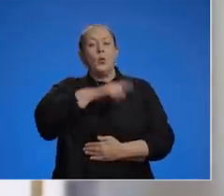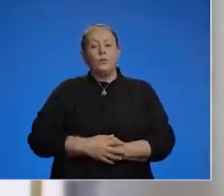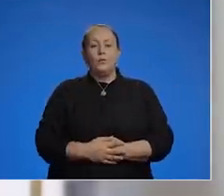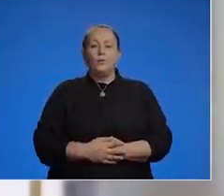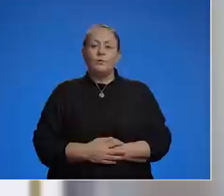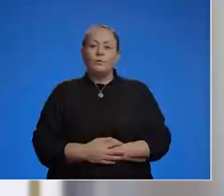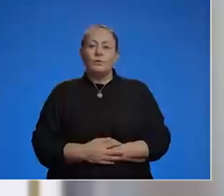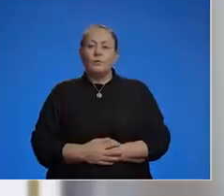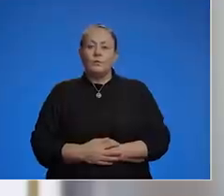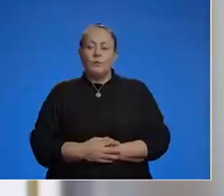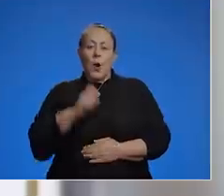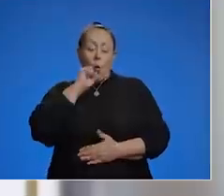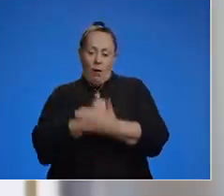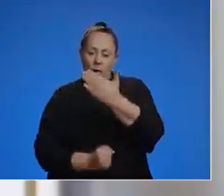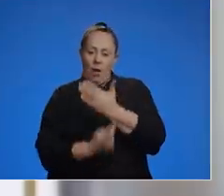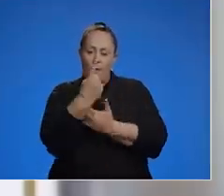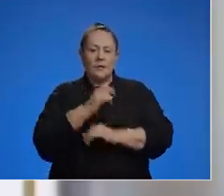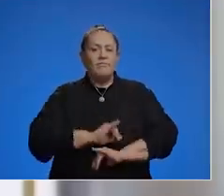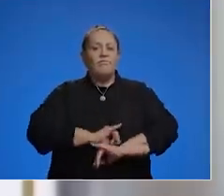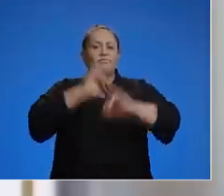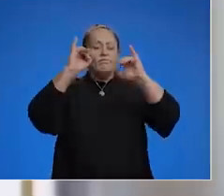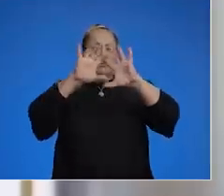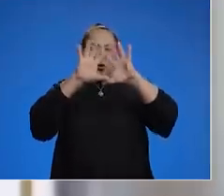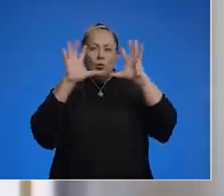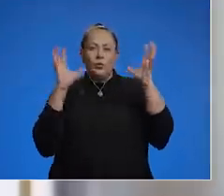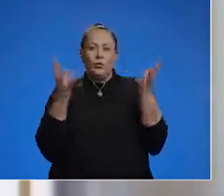There is going to be a time of great distress,